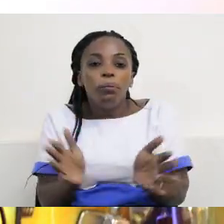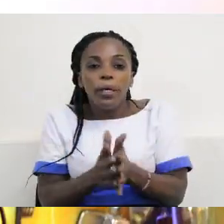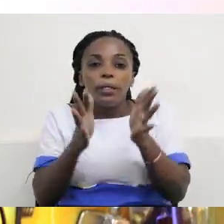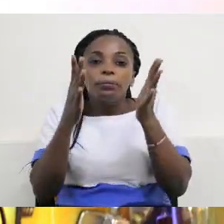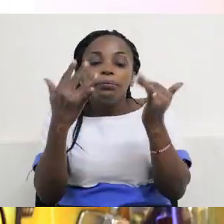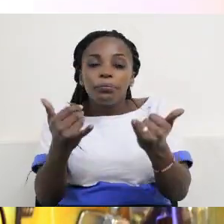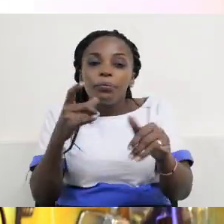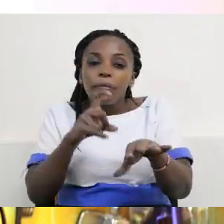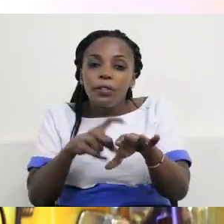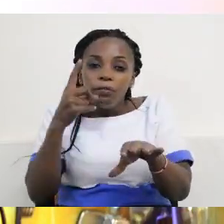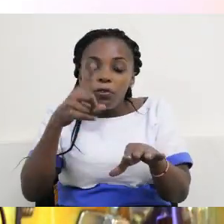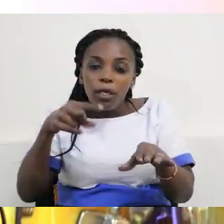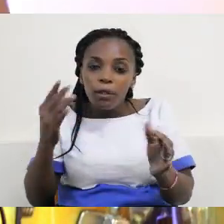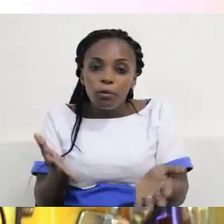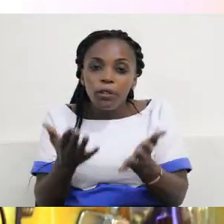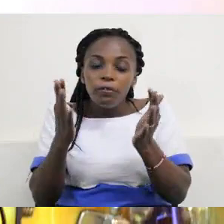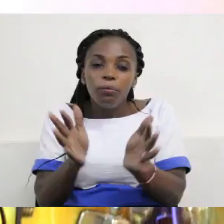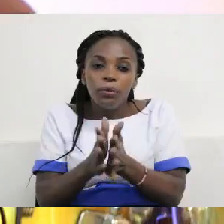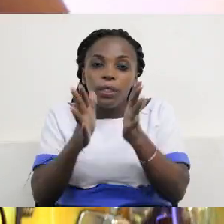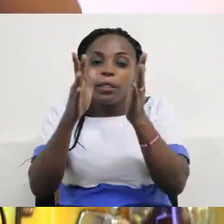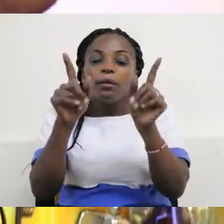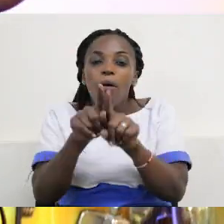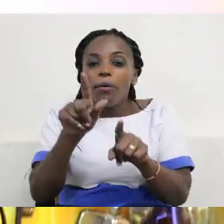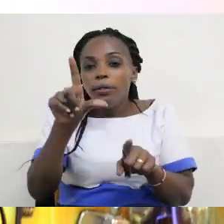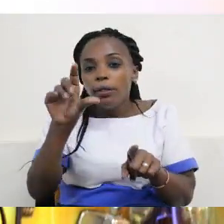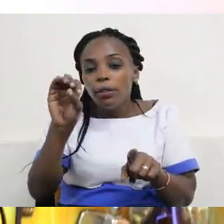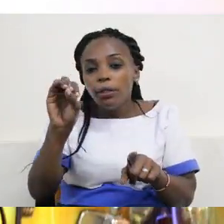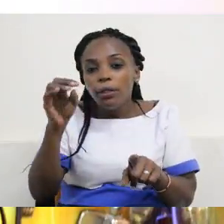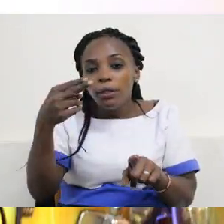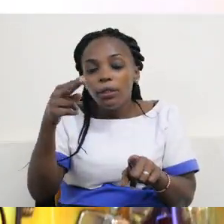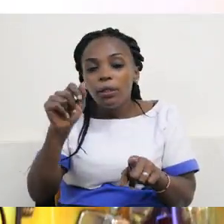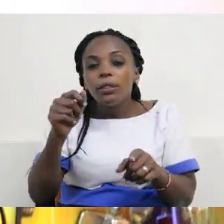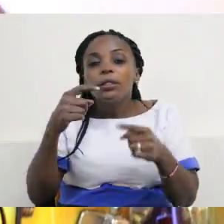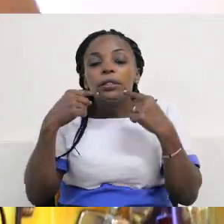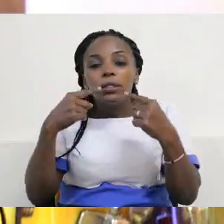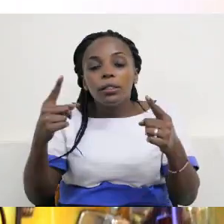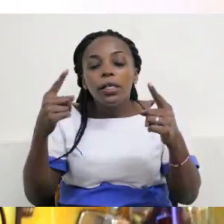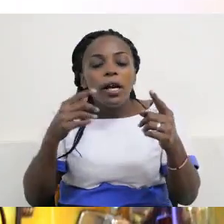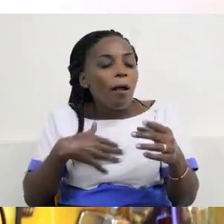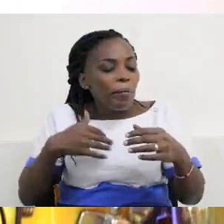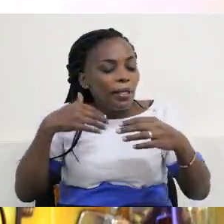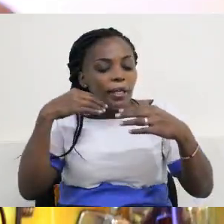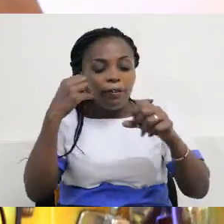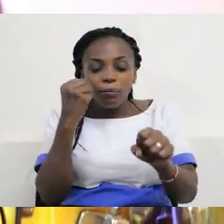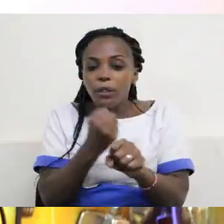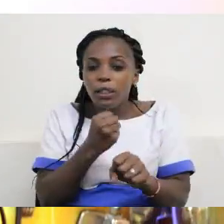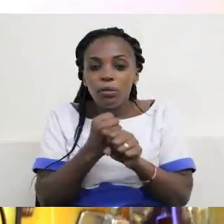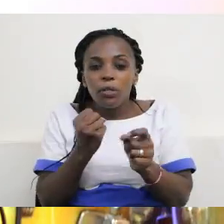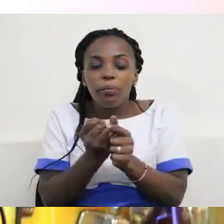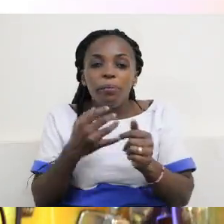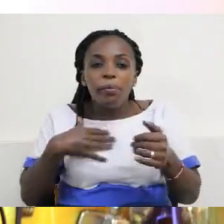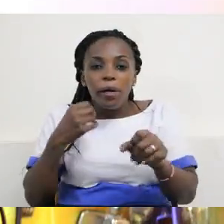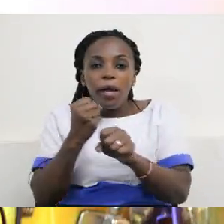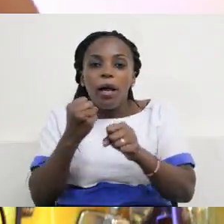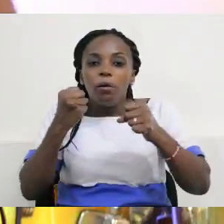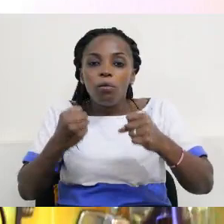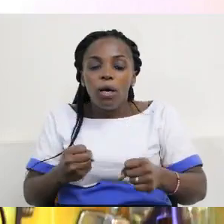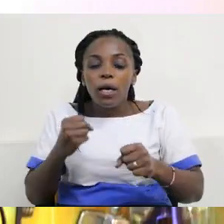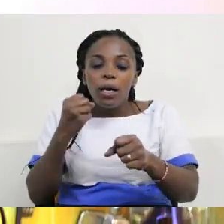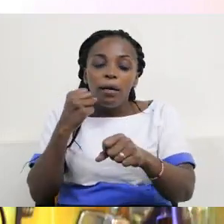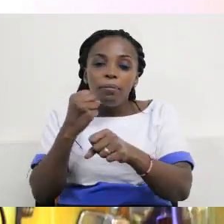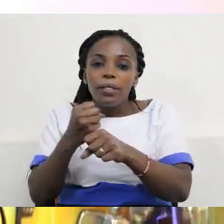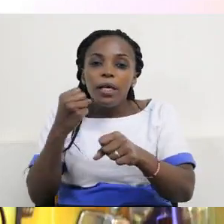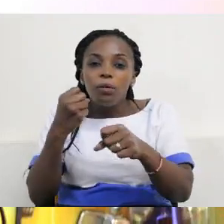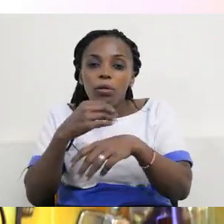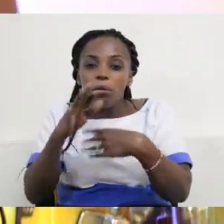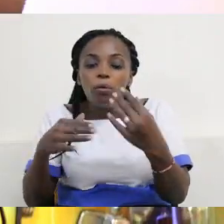for us to lift up praise like Leah and declare, "I am done with my efforts and my trying. I am done with my complaining. I am